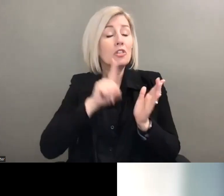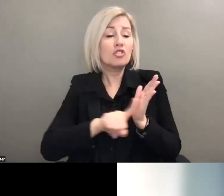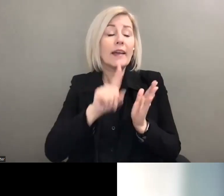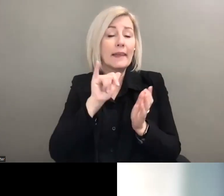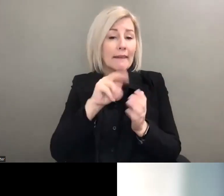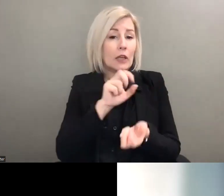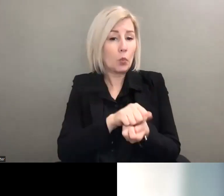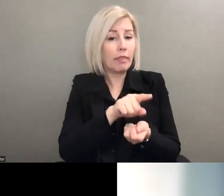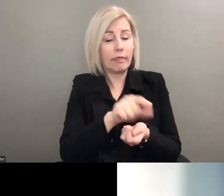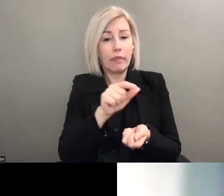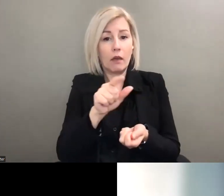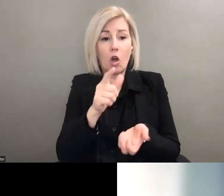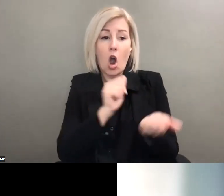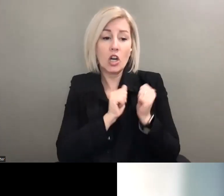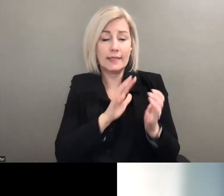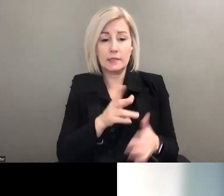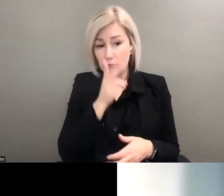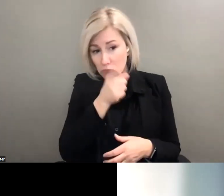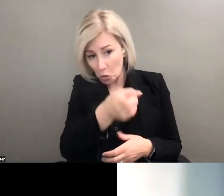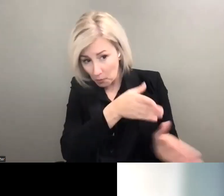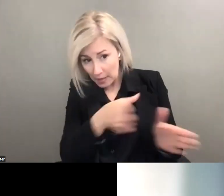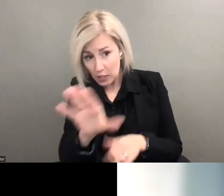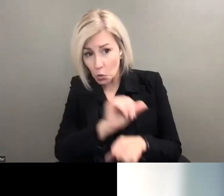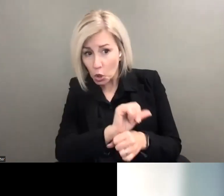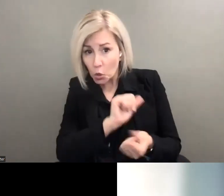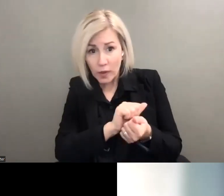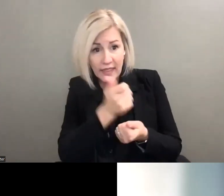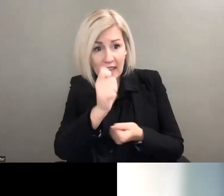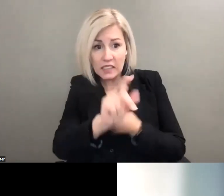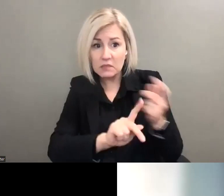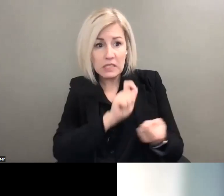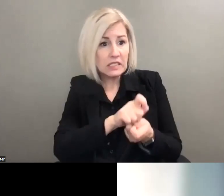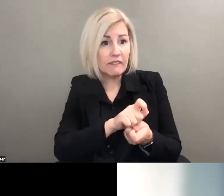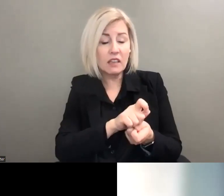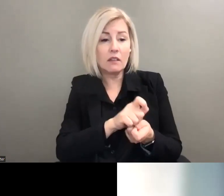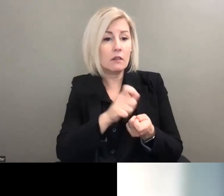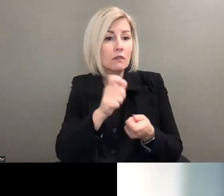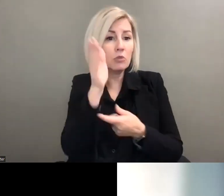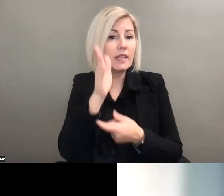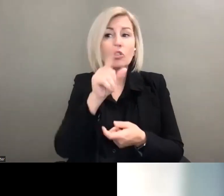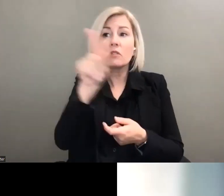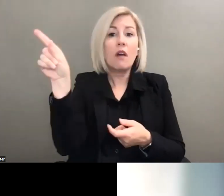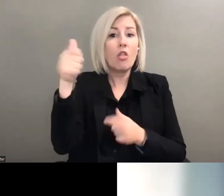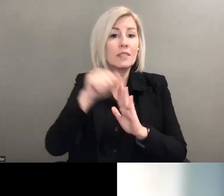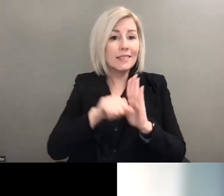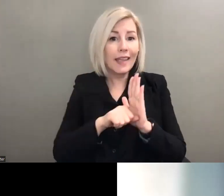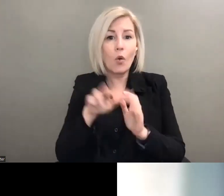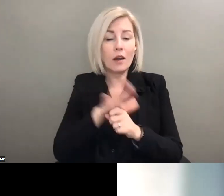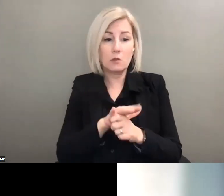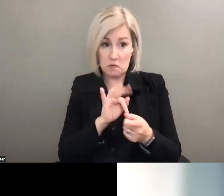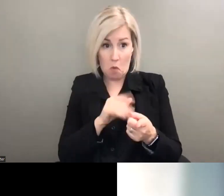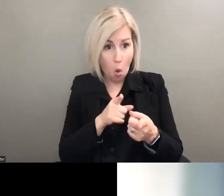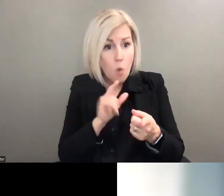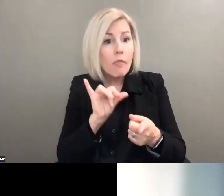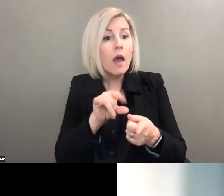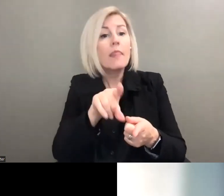interested in and see if they're already planning to work with presenters in another state or jurisdiction in the region. If they are, that